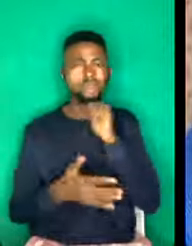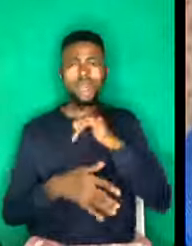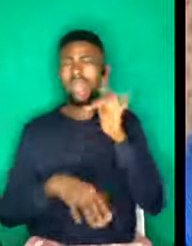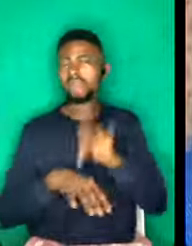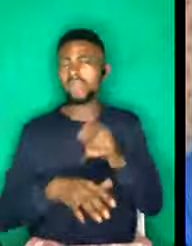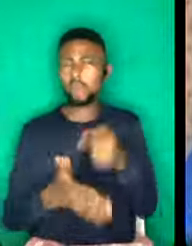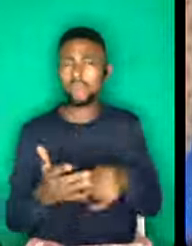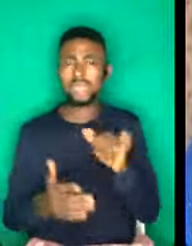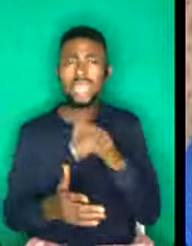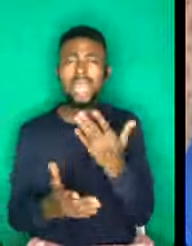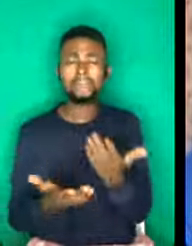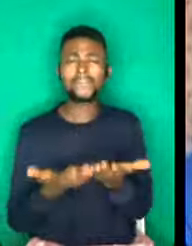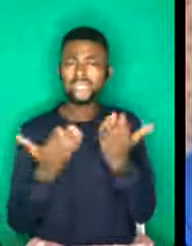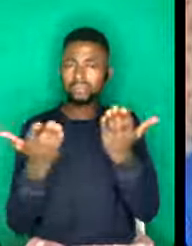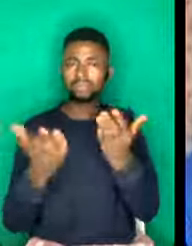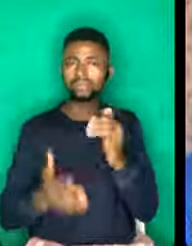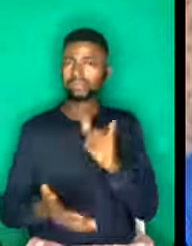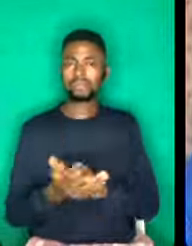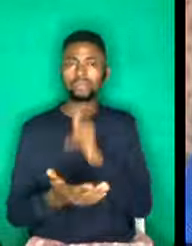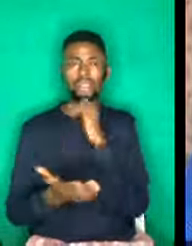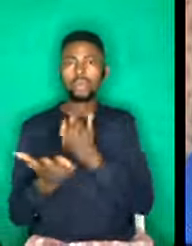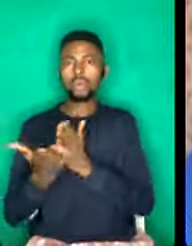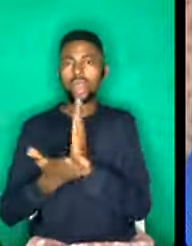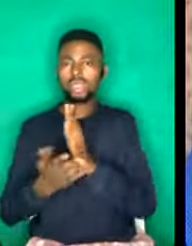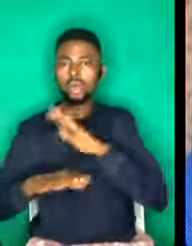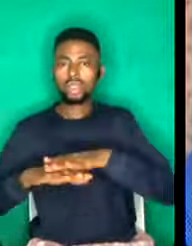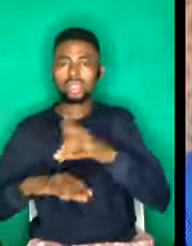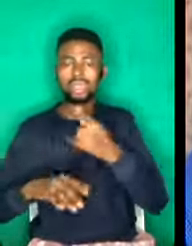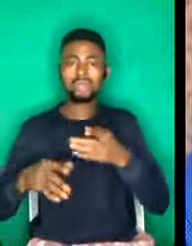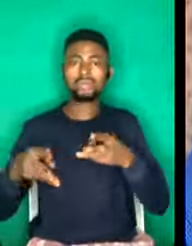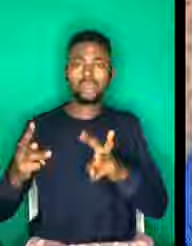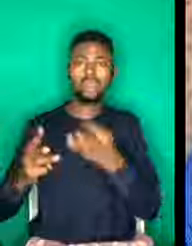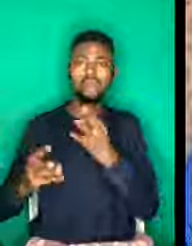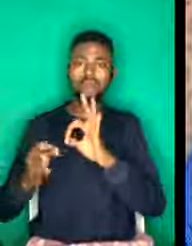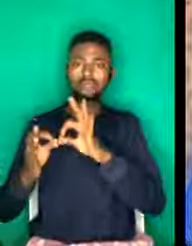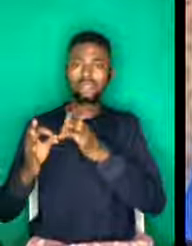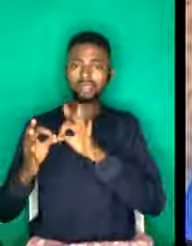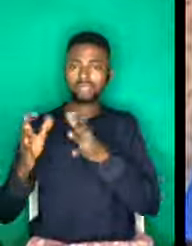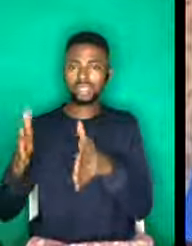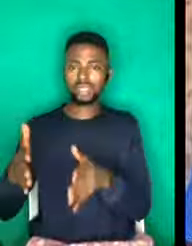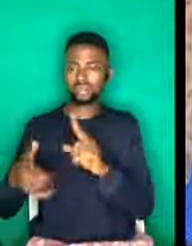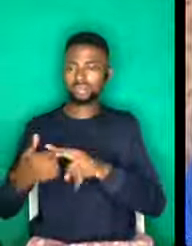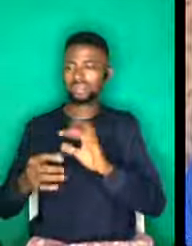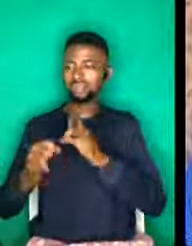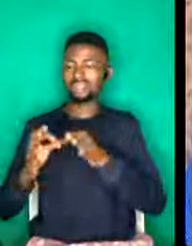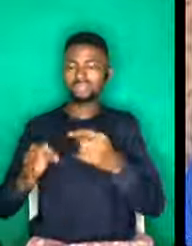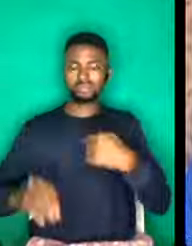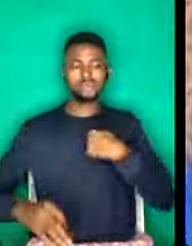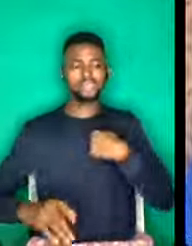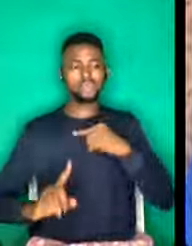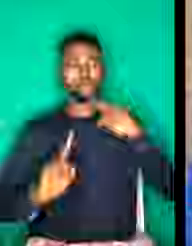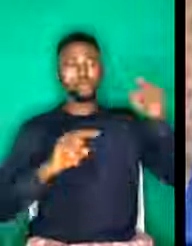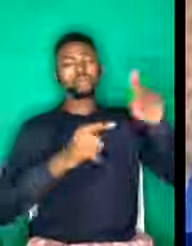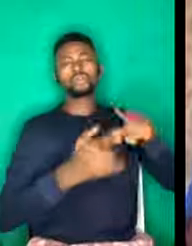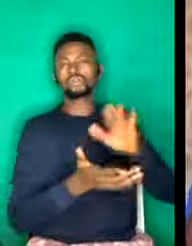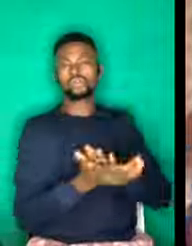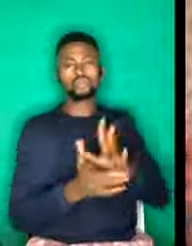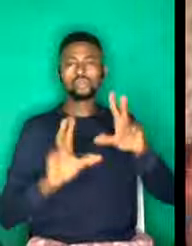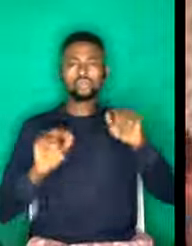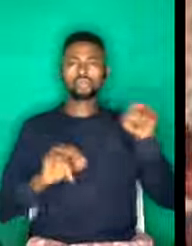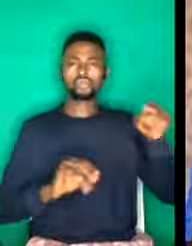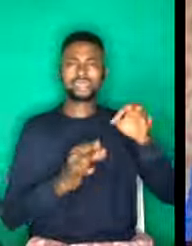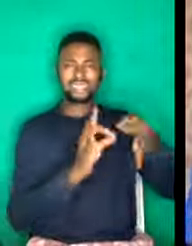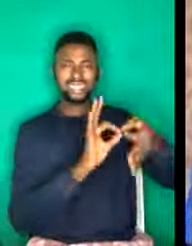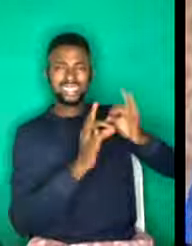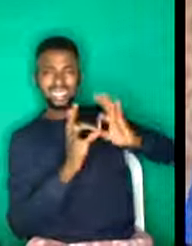on the part of the sign language interpreter to interpret me go to school, because you are interpreting to words, and sign